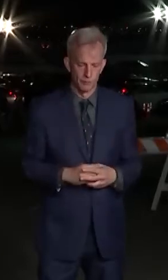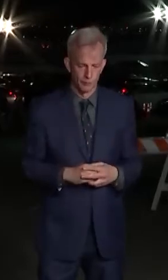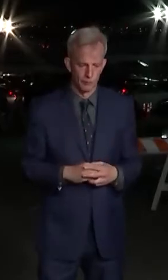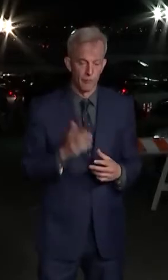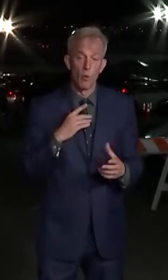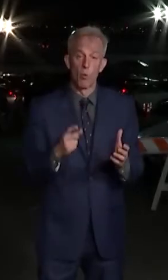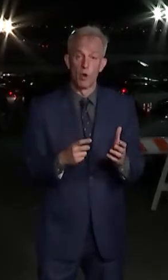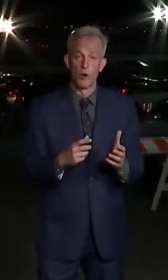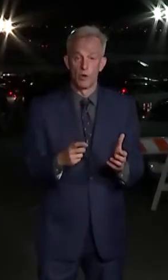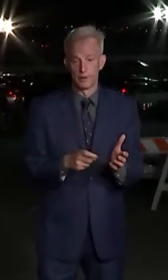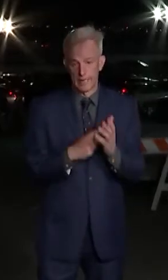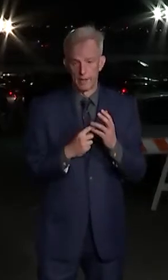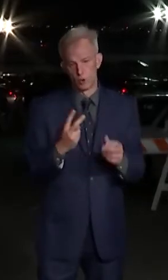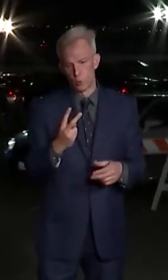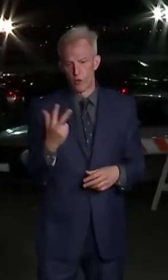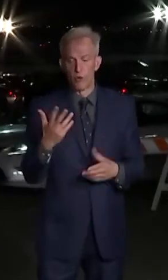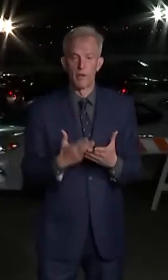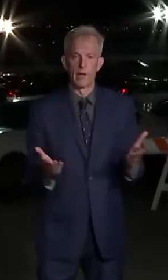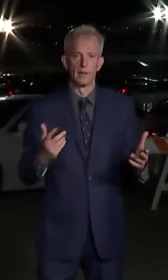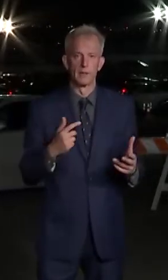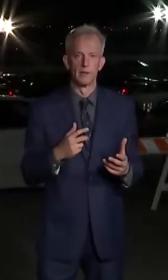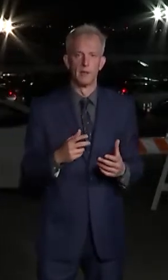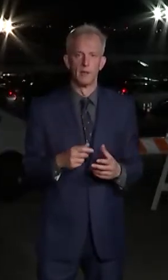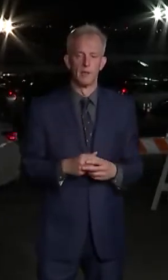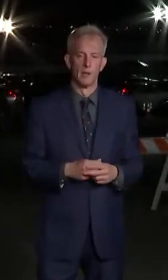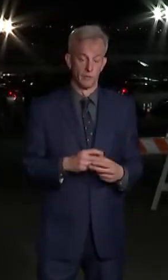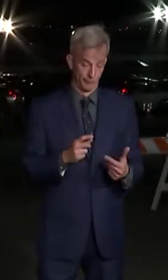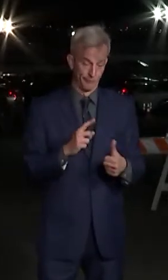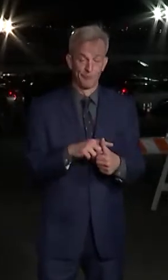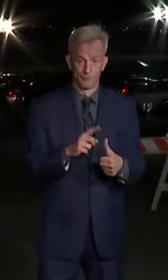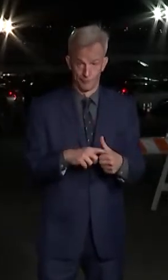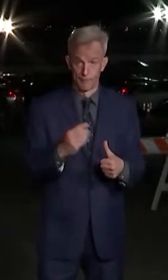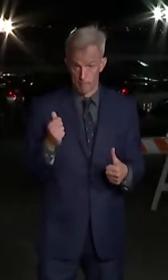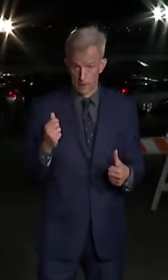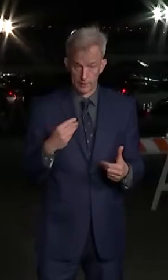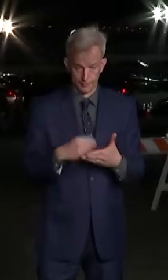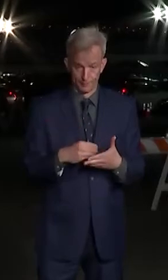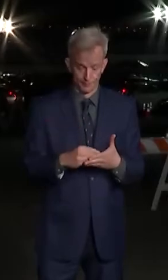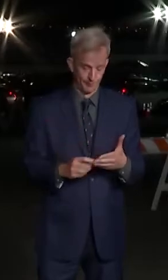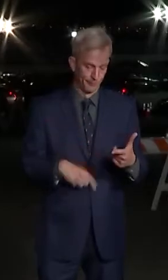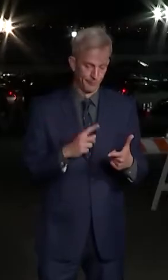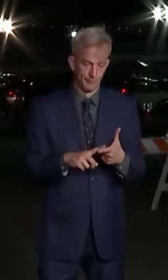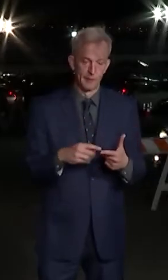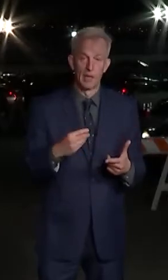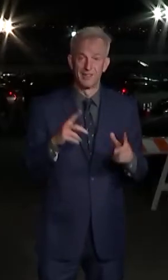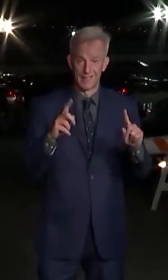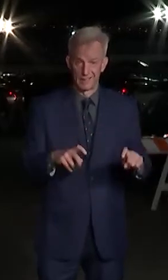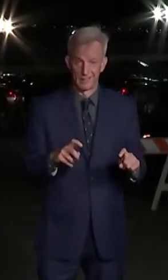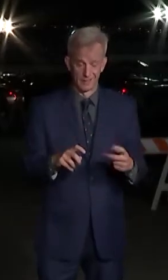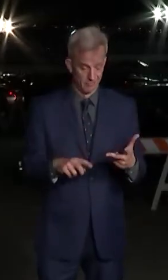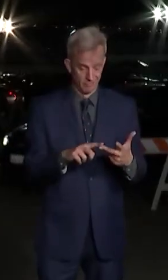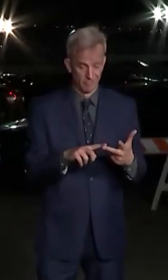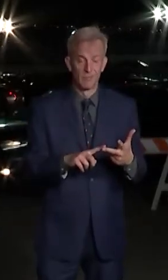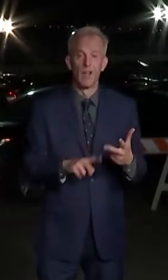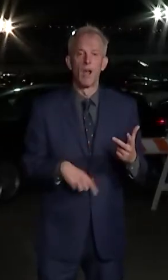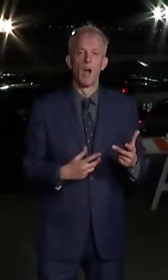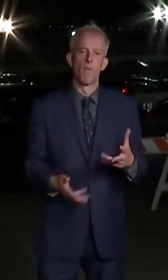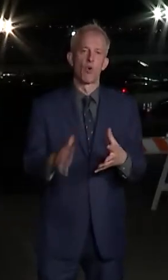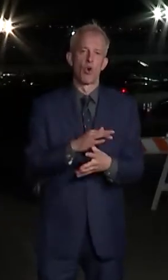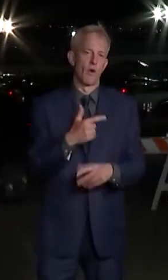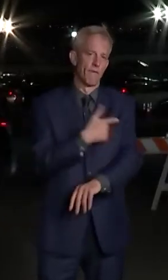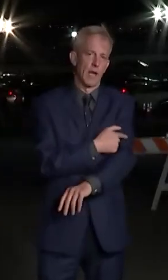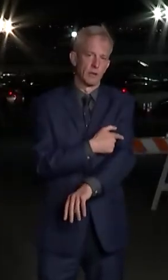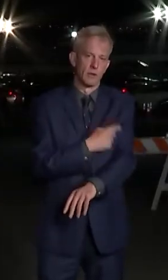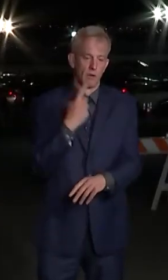the proposals of the Biden administration. 1, money. 2, testing. 3, a priority of vaccines for our